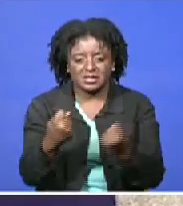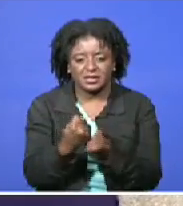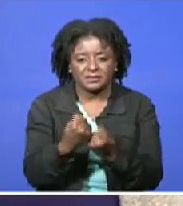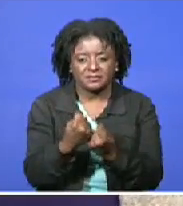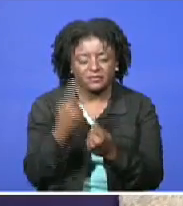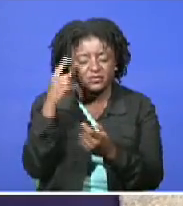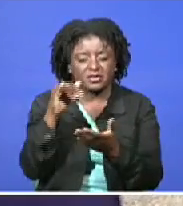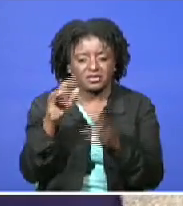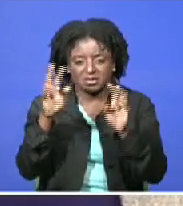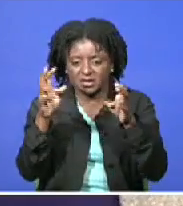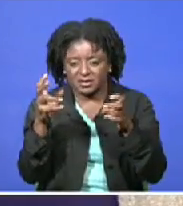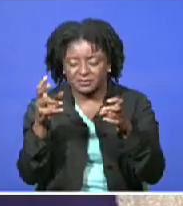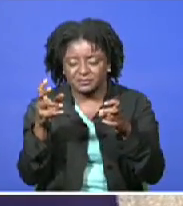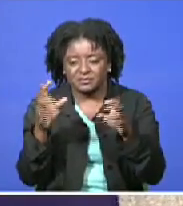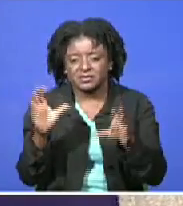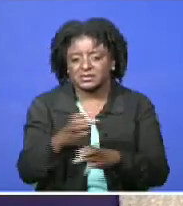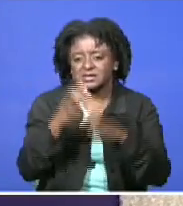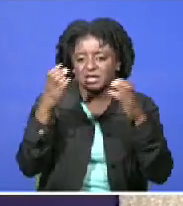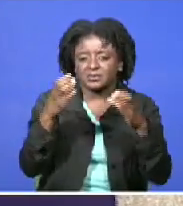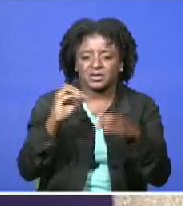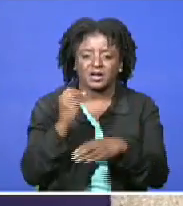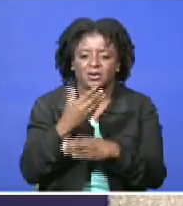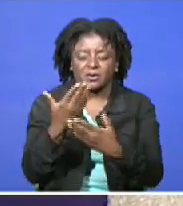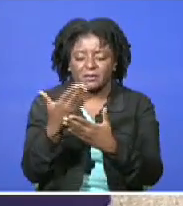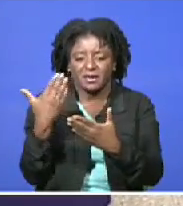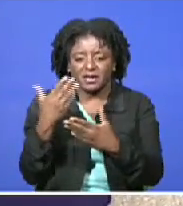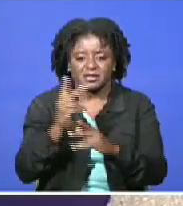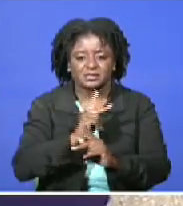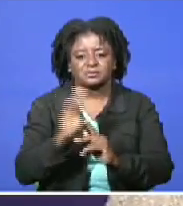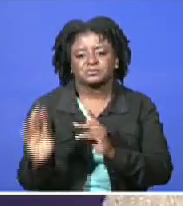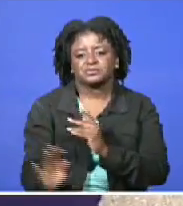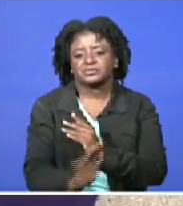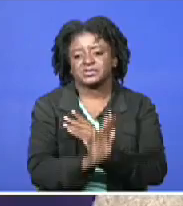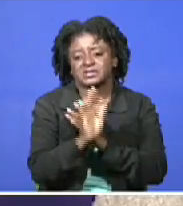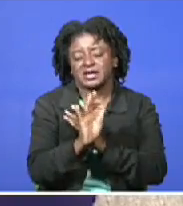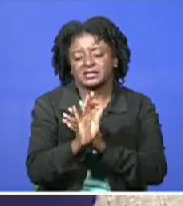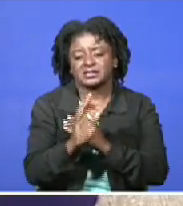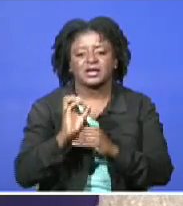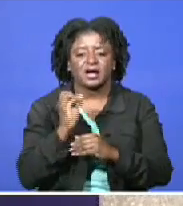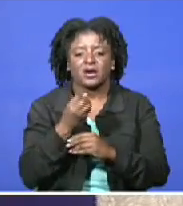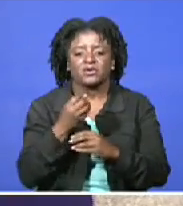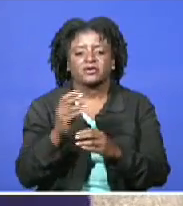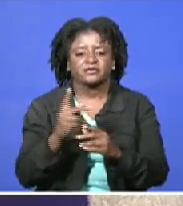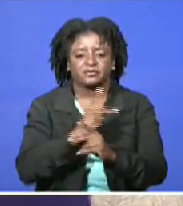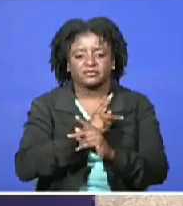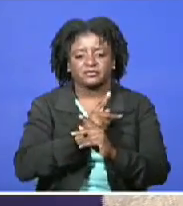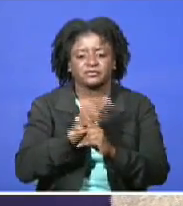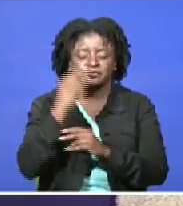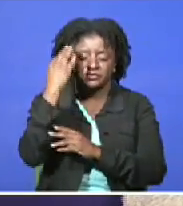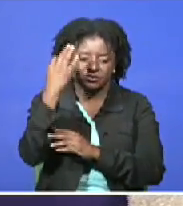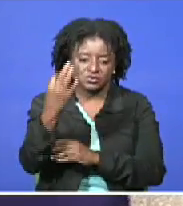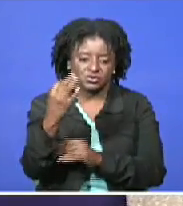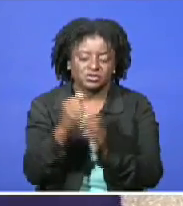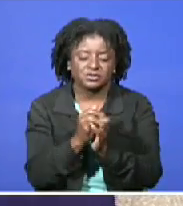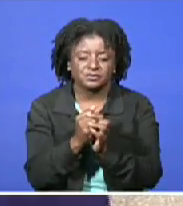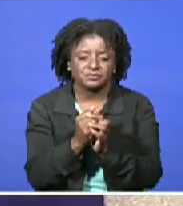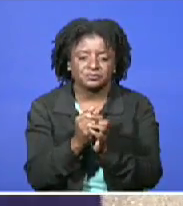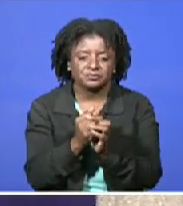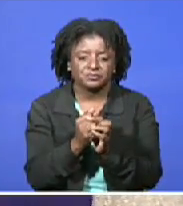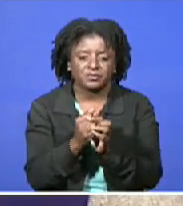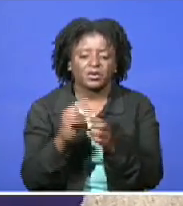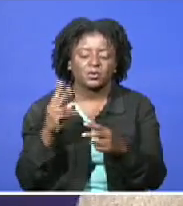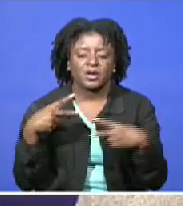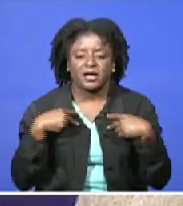is celebrating our past, protecting our future. With this as a backdrop, we're having a number